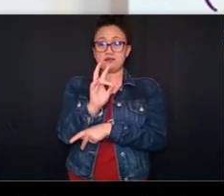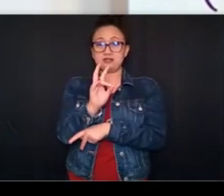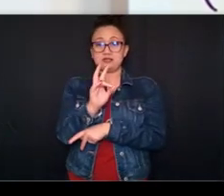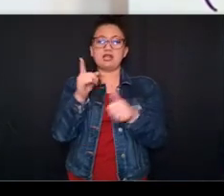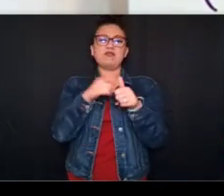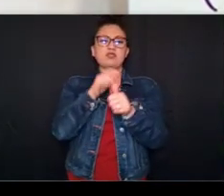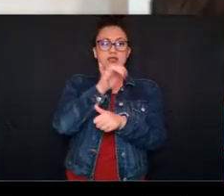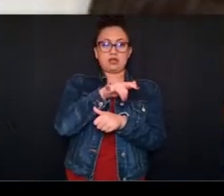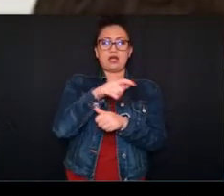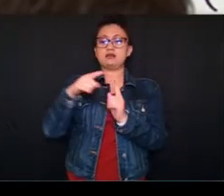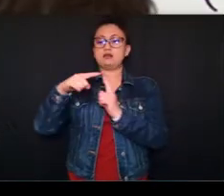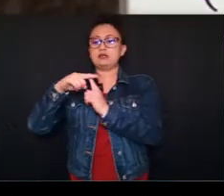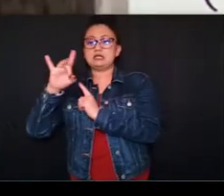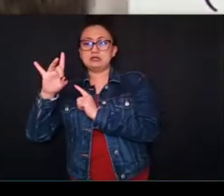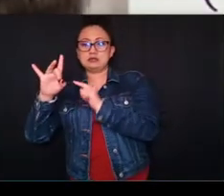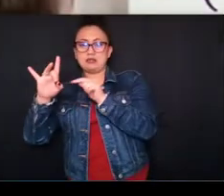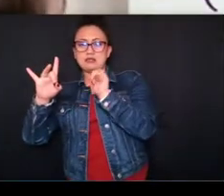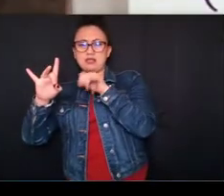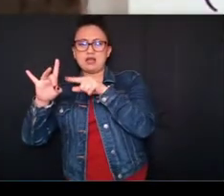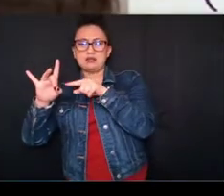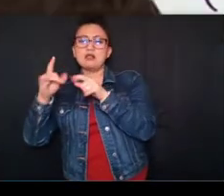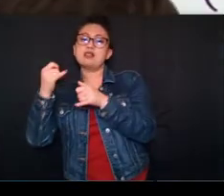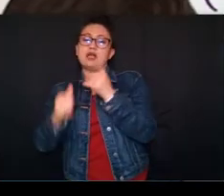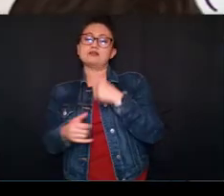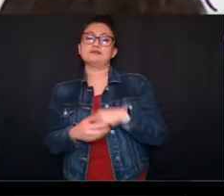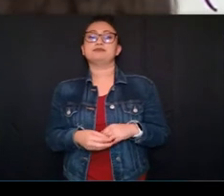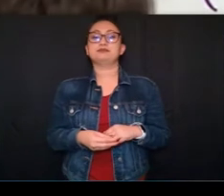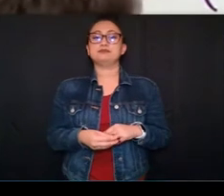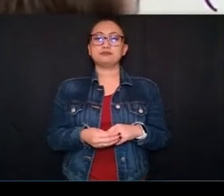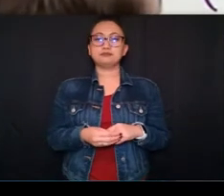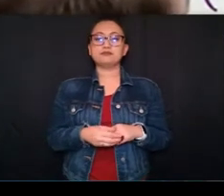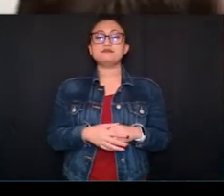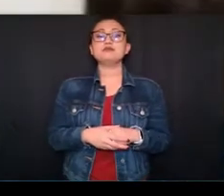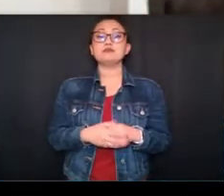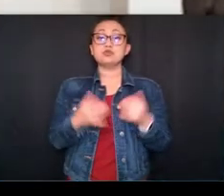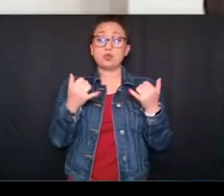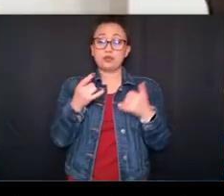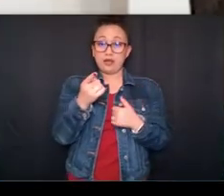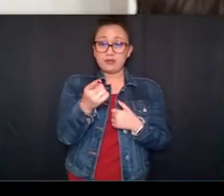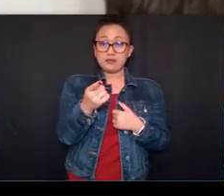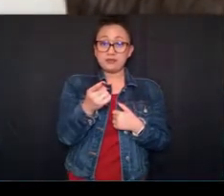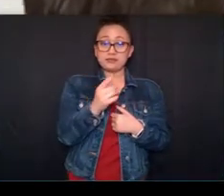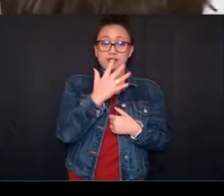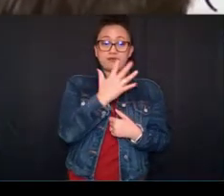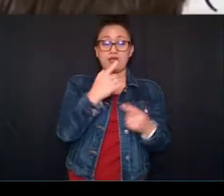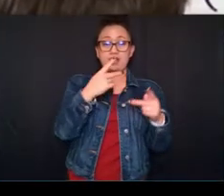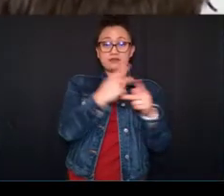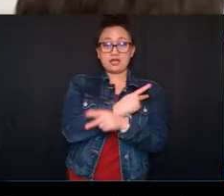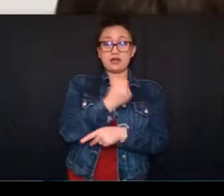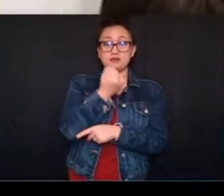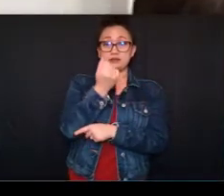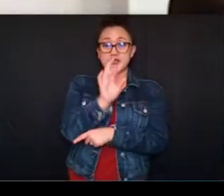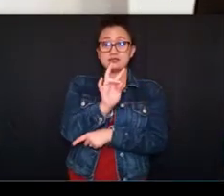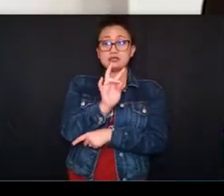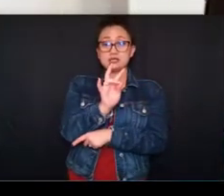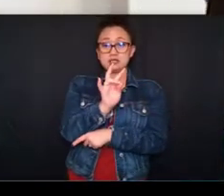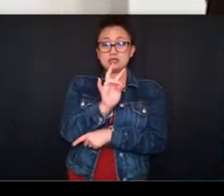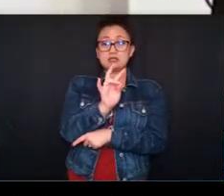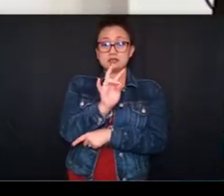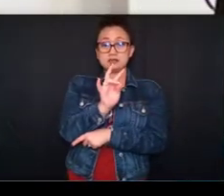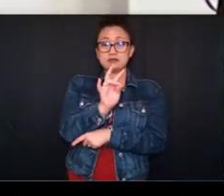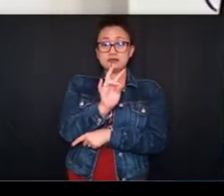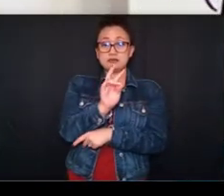We're not going to do any plus 8 because that comes last. So what we'll have then, 5 times 17 is going to